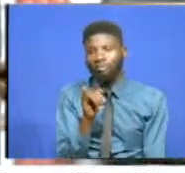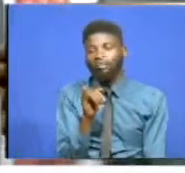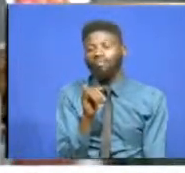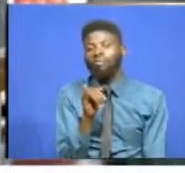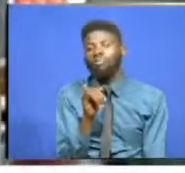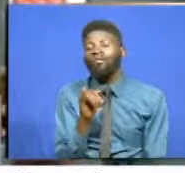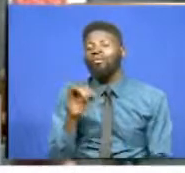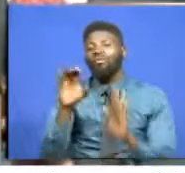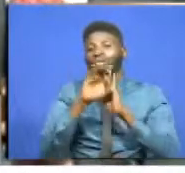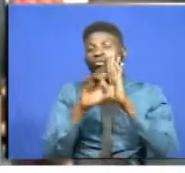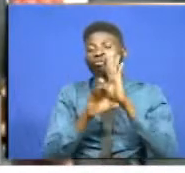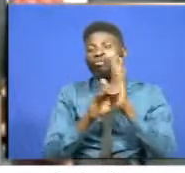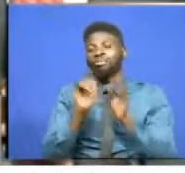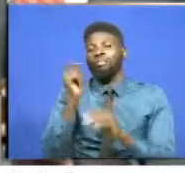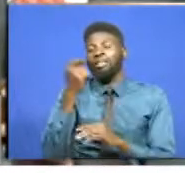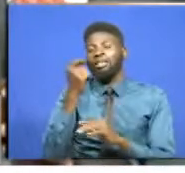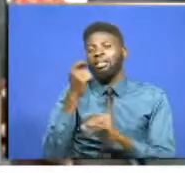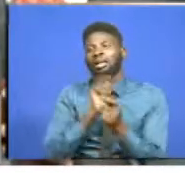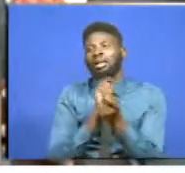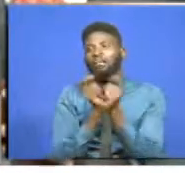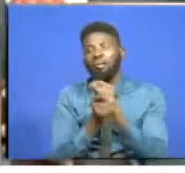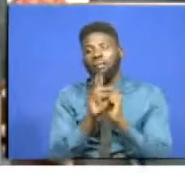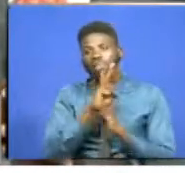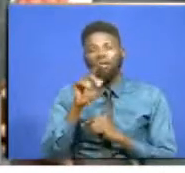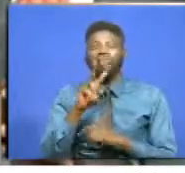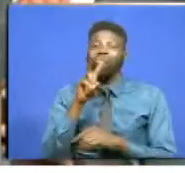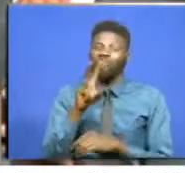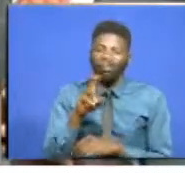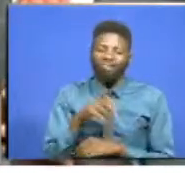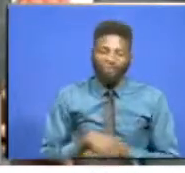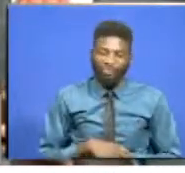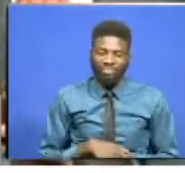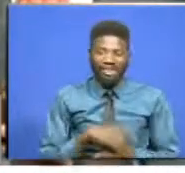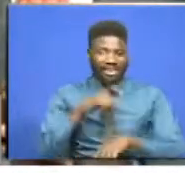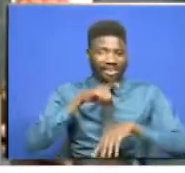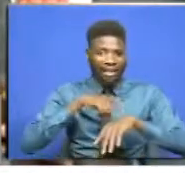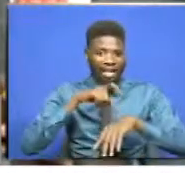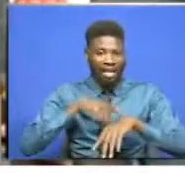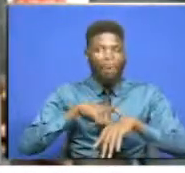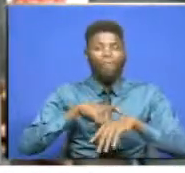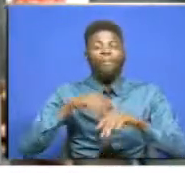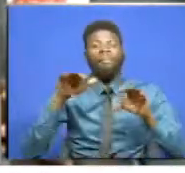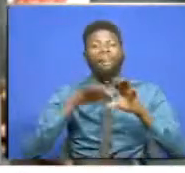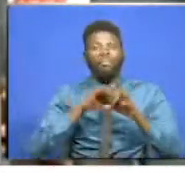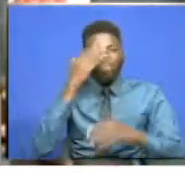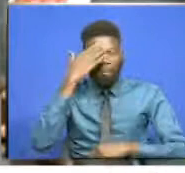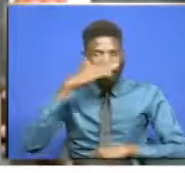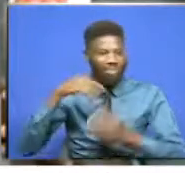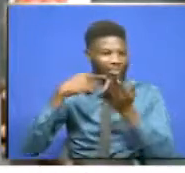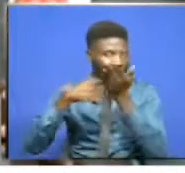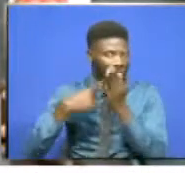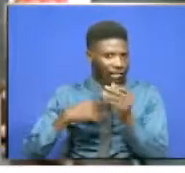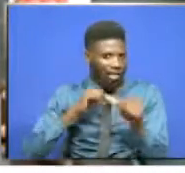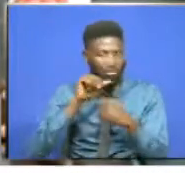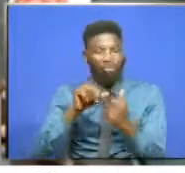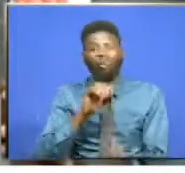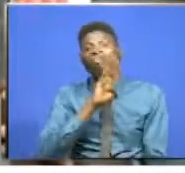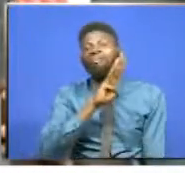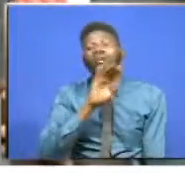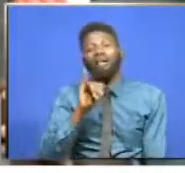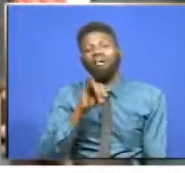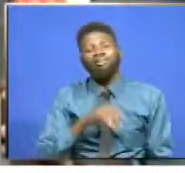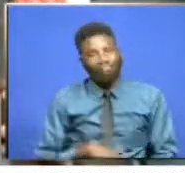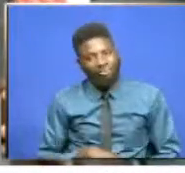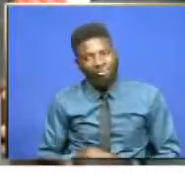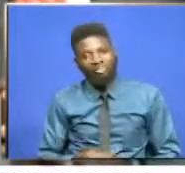of Kenya Amendment Bill of 2020. As the members of parliament are going to be having a conversation around this bill, first of all, Steve,